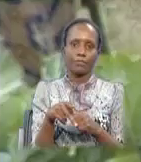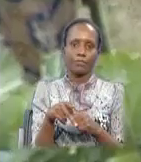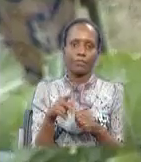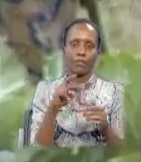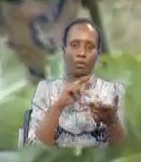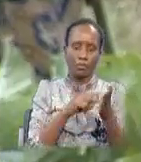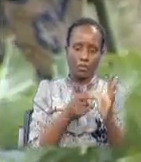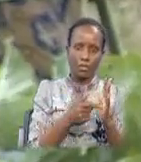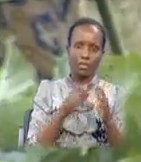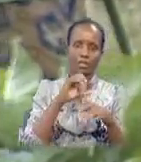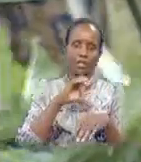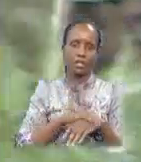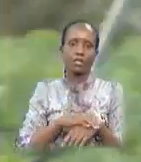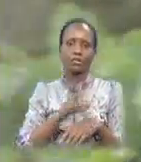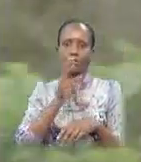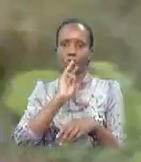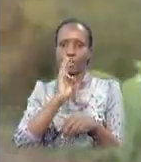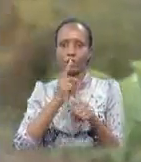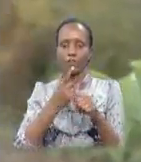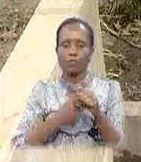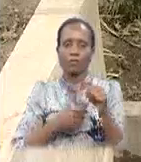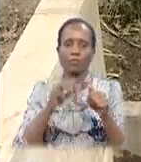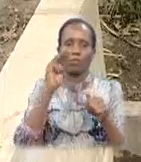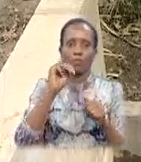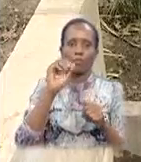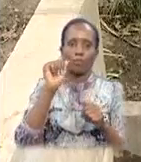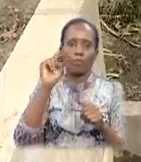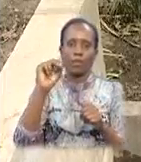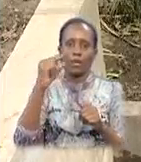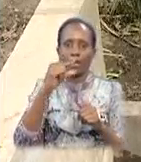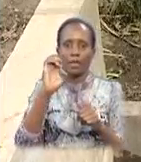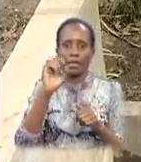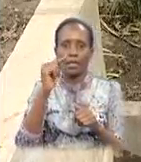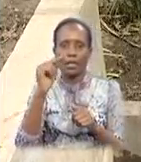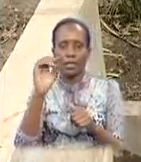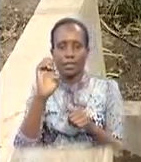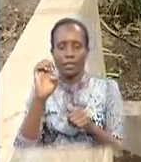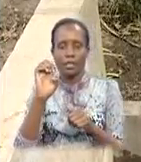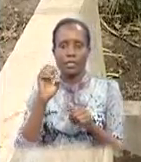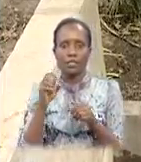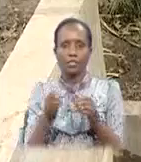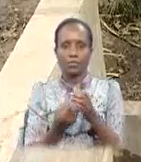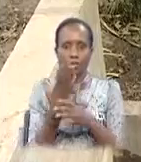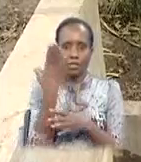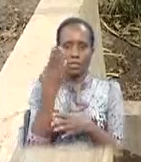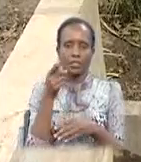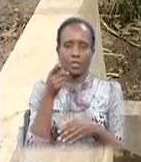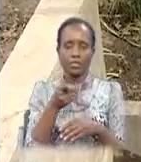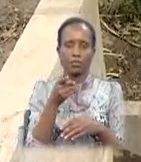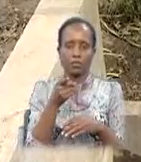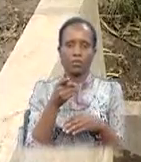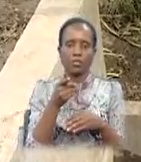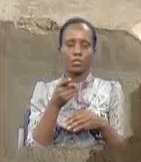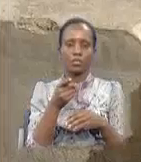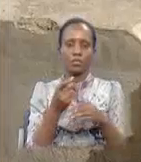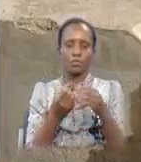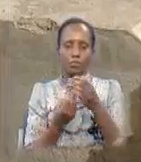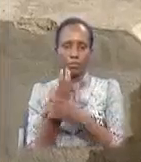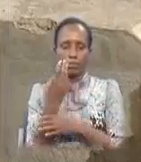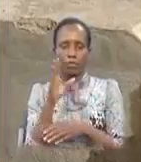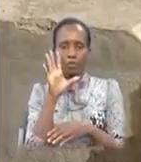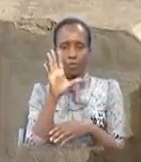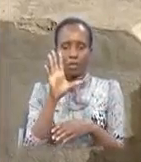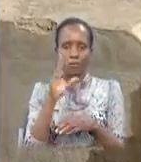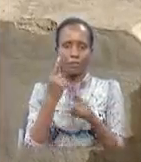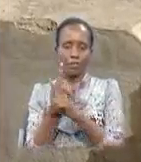The project gets its water from the Mangelete Springs. The project was formerly 5 different projects which